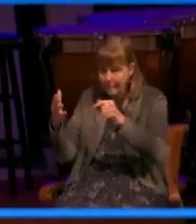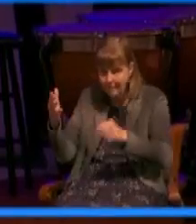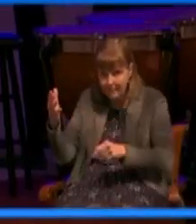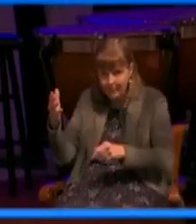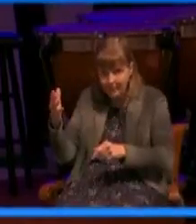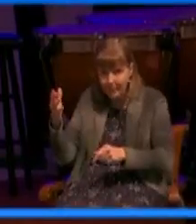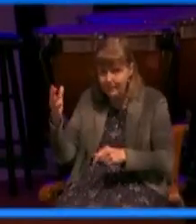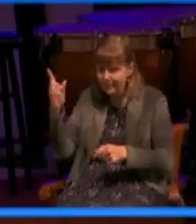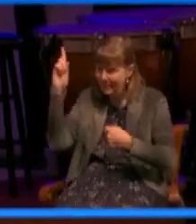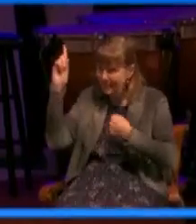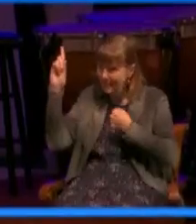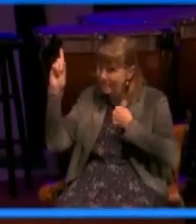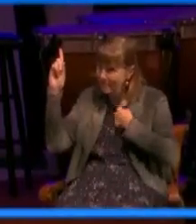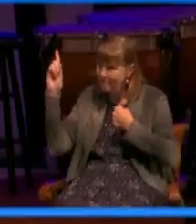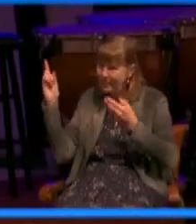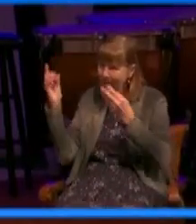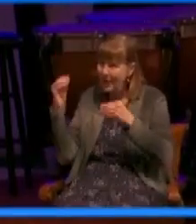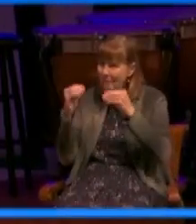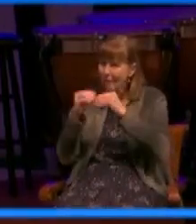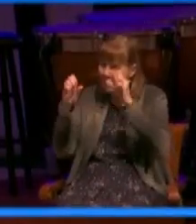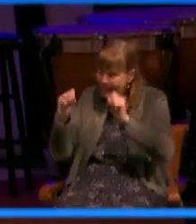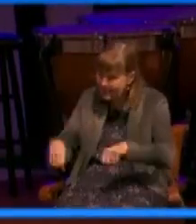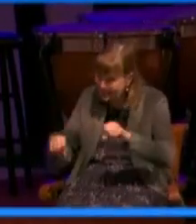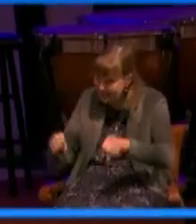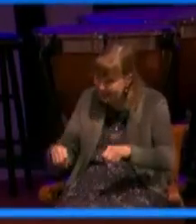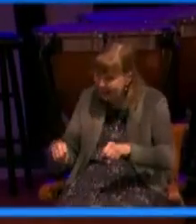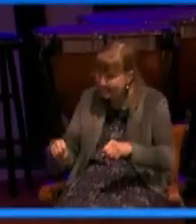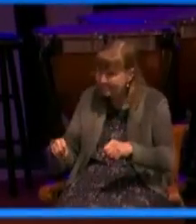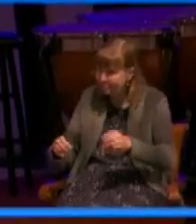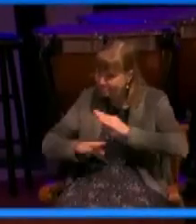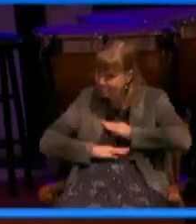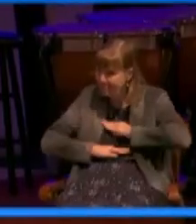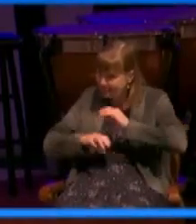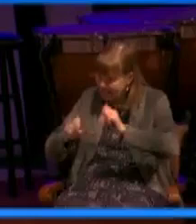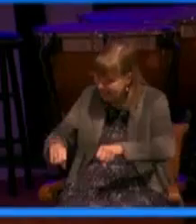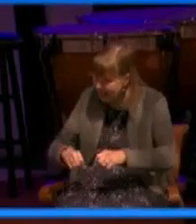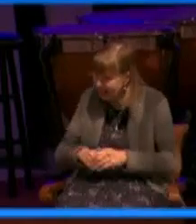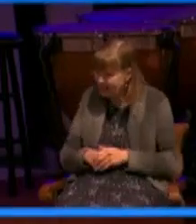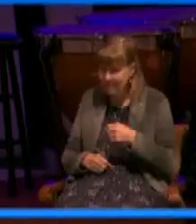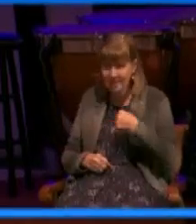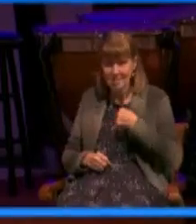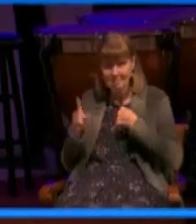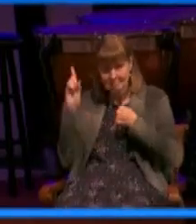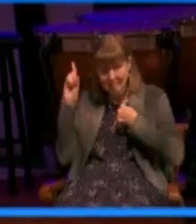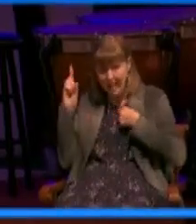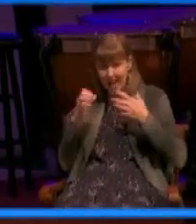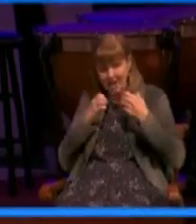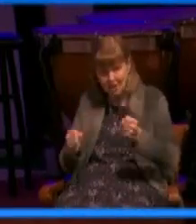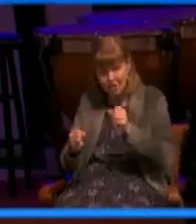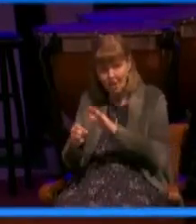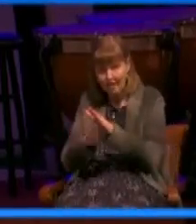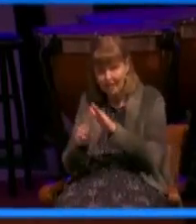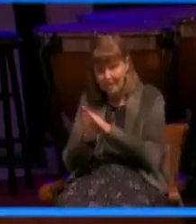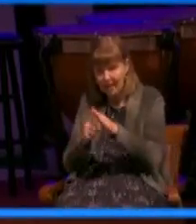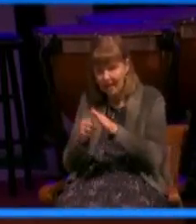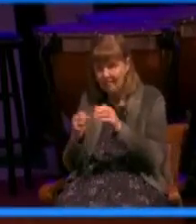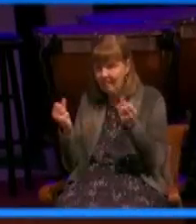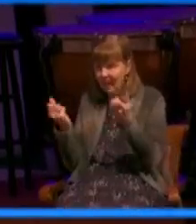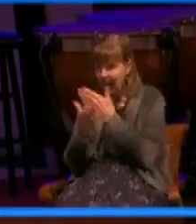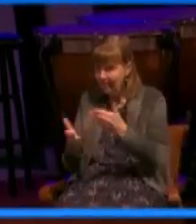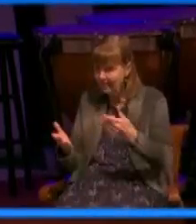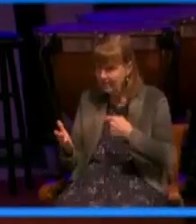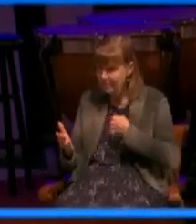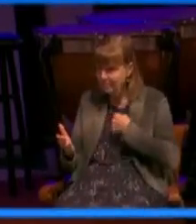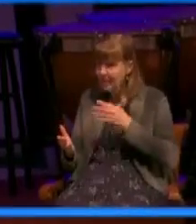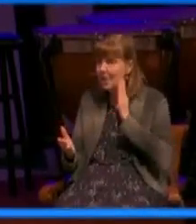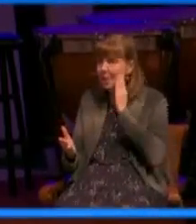than capable of fulfilling. I am strong enough to handle all that I'm about to say